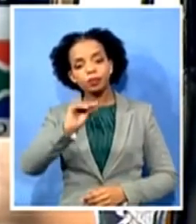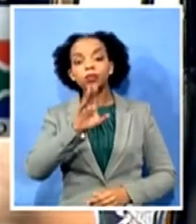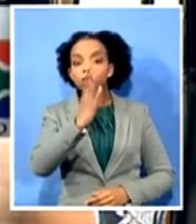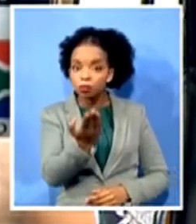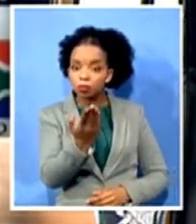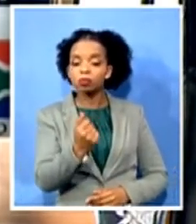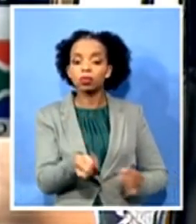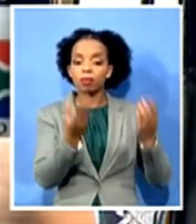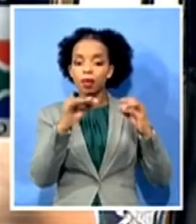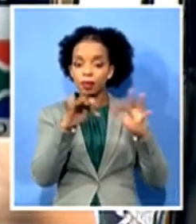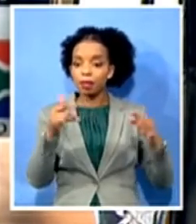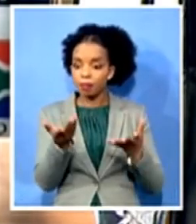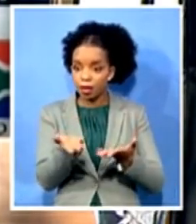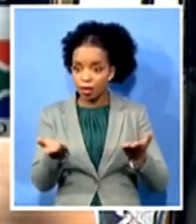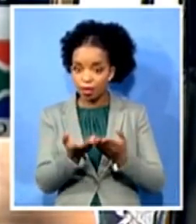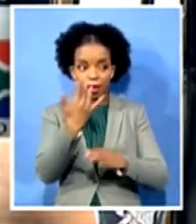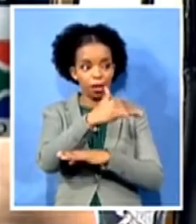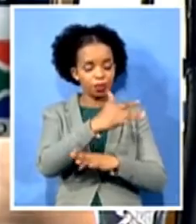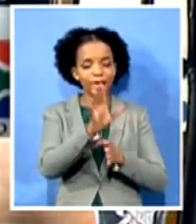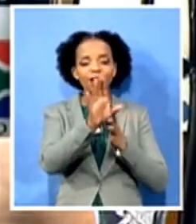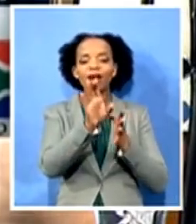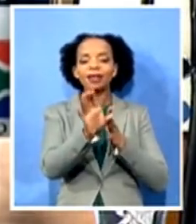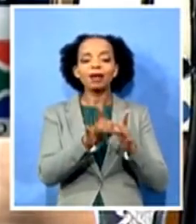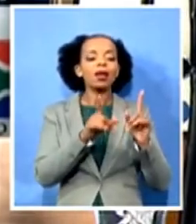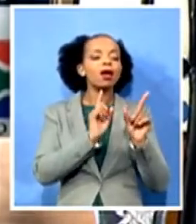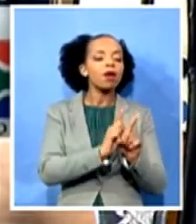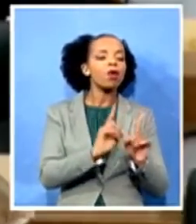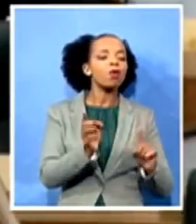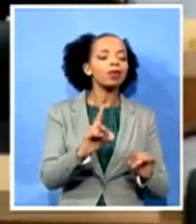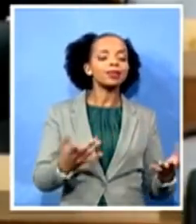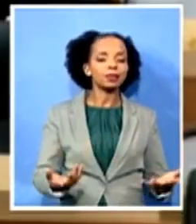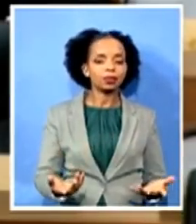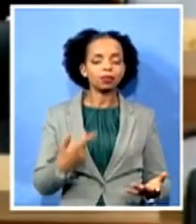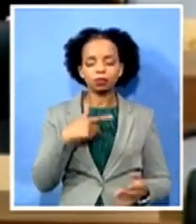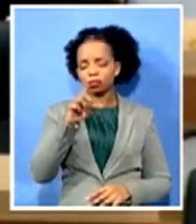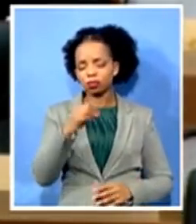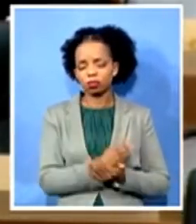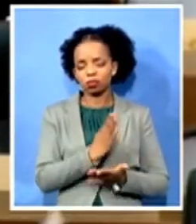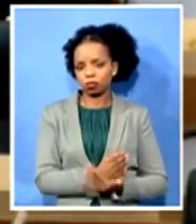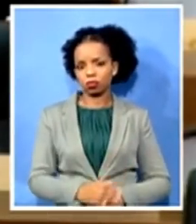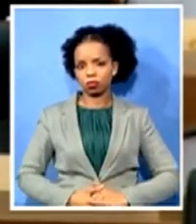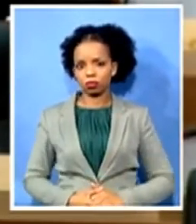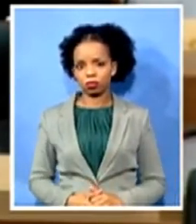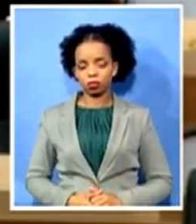would definitely raise that question. Yes, okay. Mr. Pretorius? It seems then